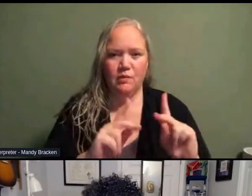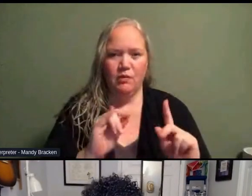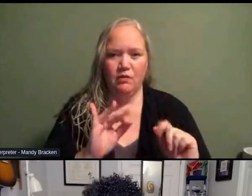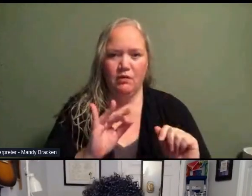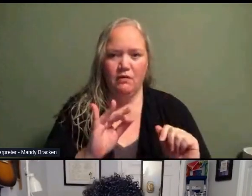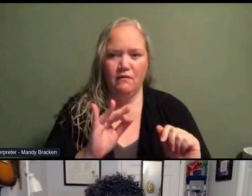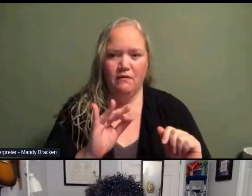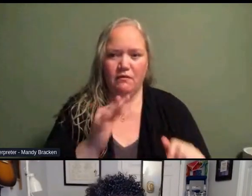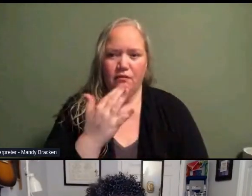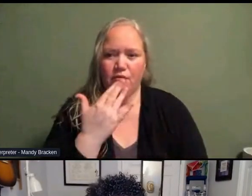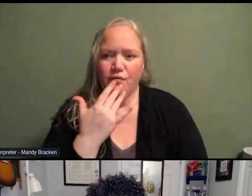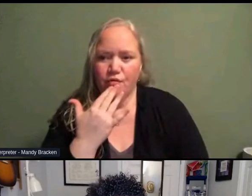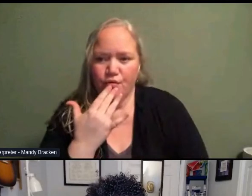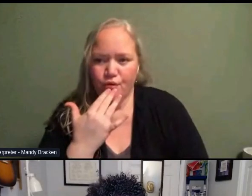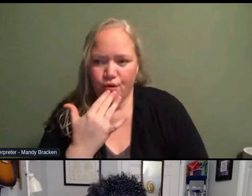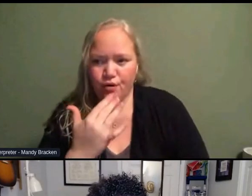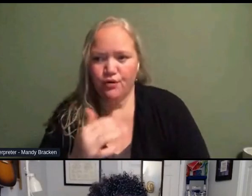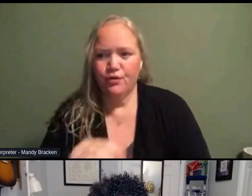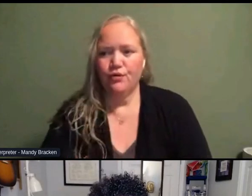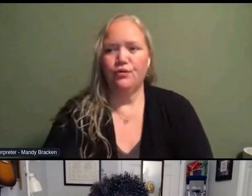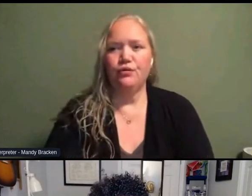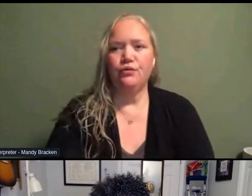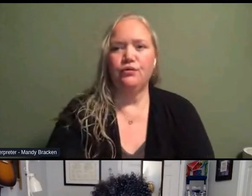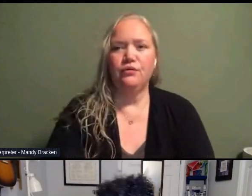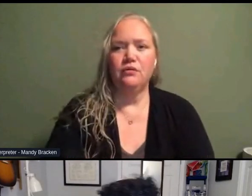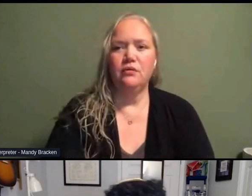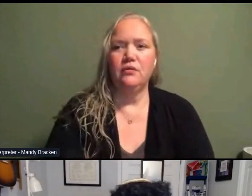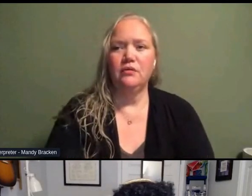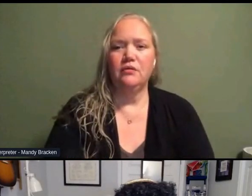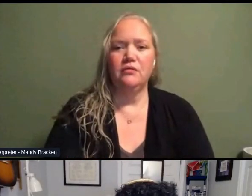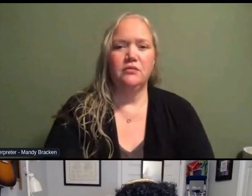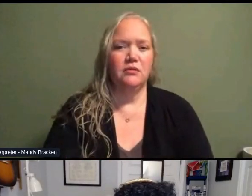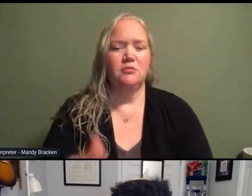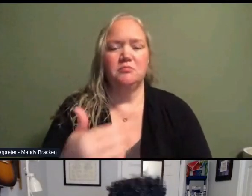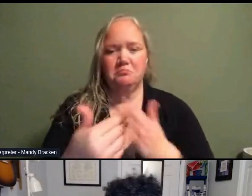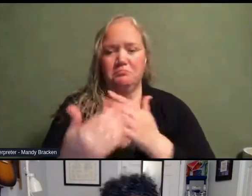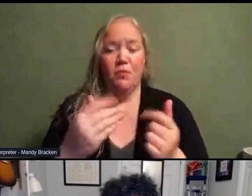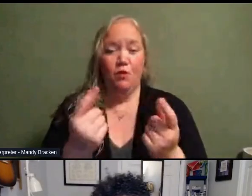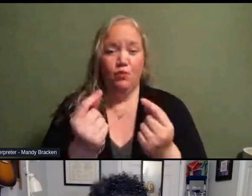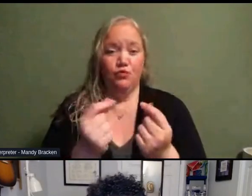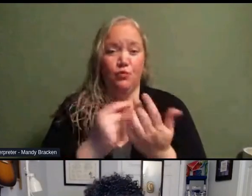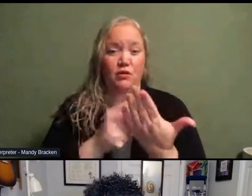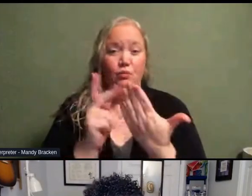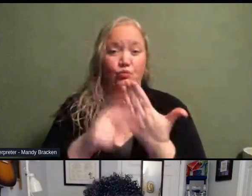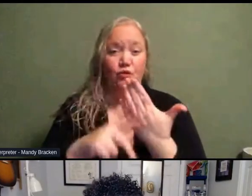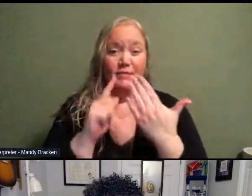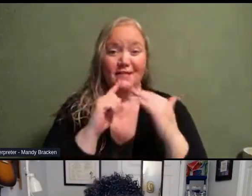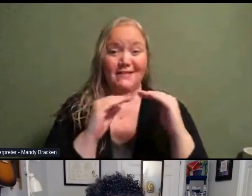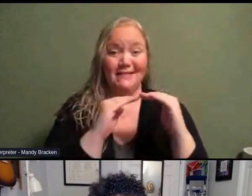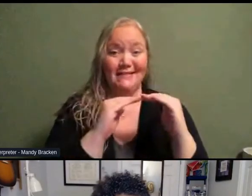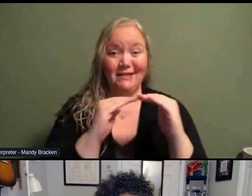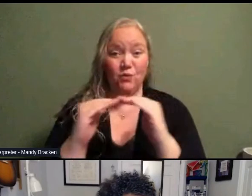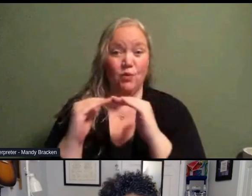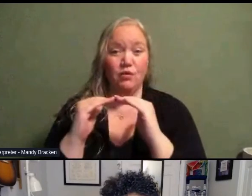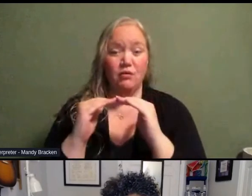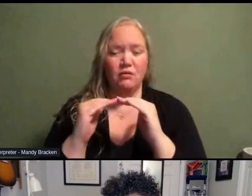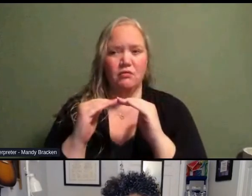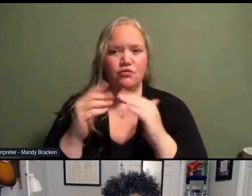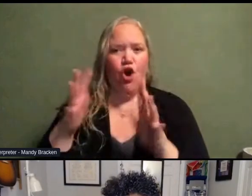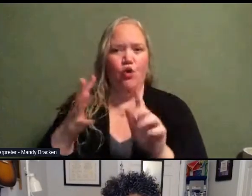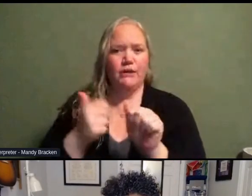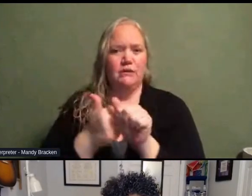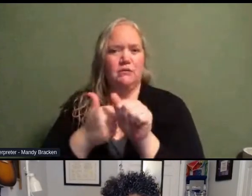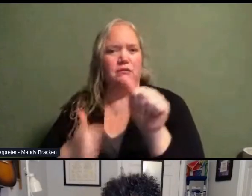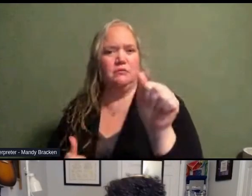what we're doing, the programming was equal, because we are at such a deficit, equal would not be